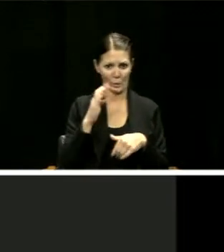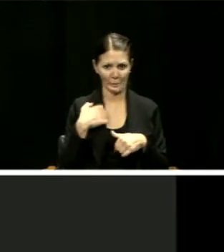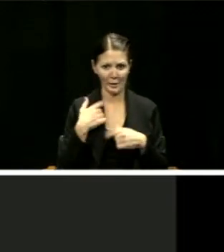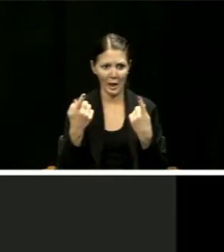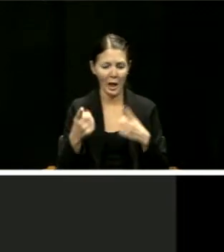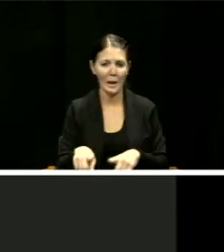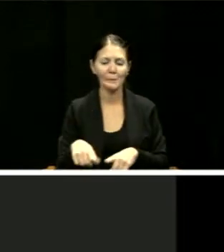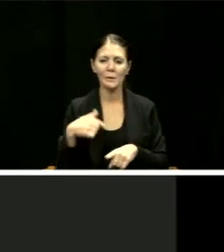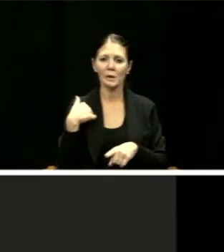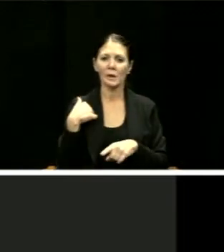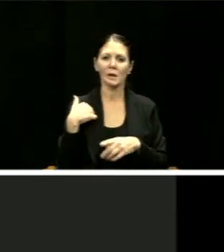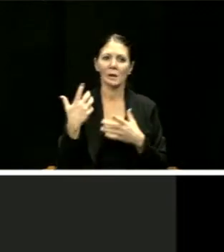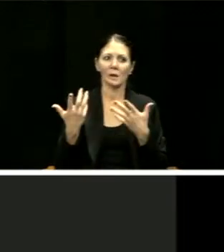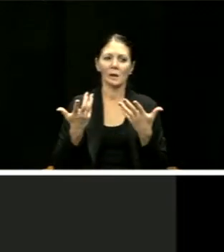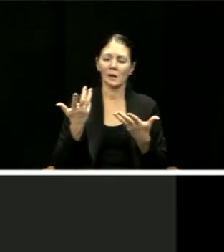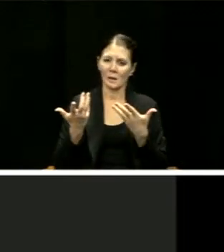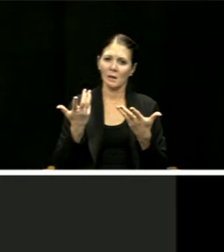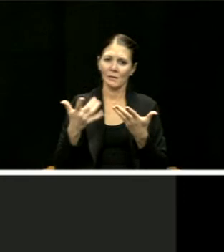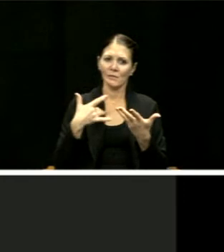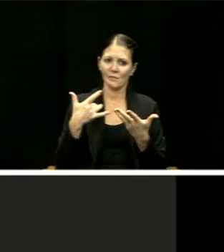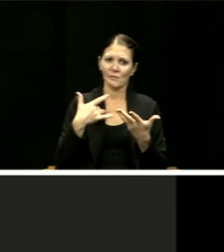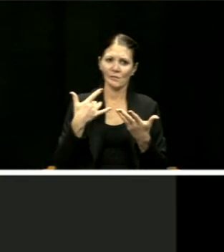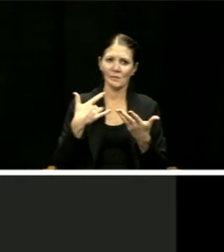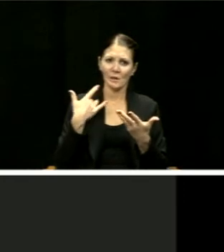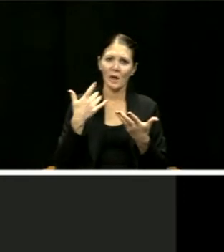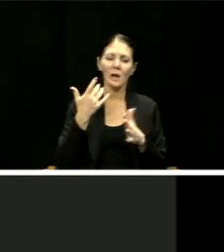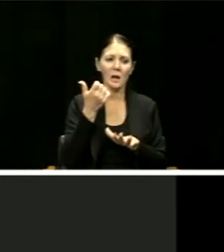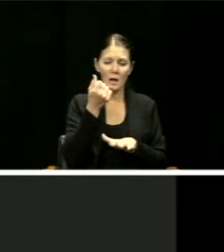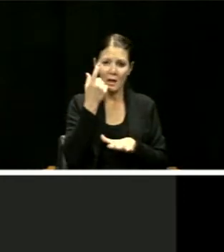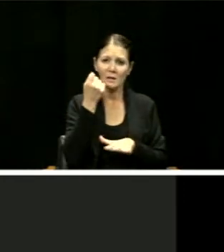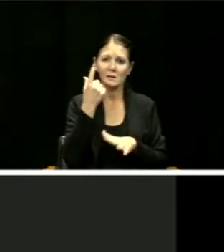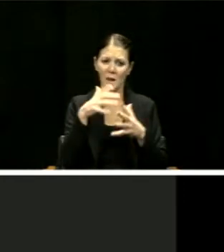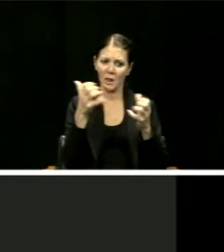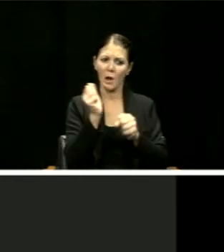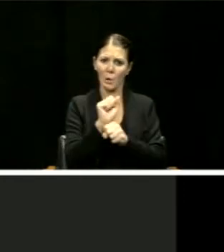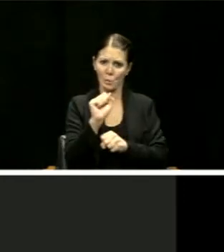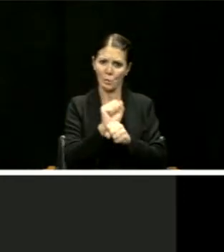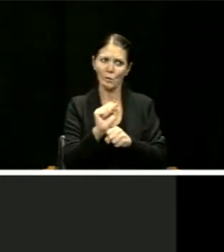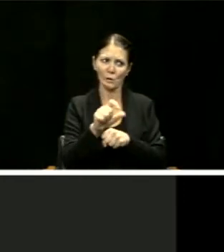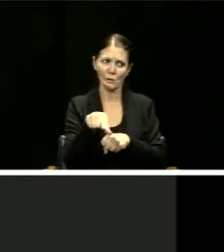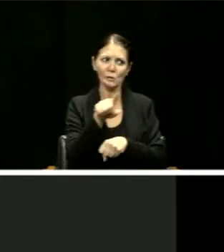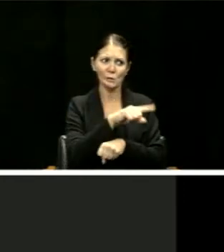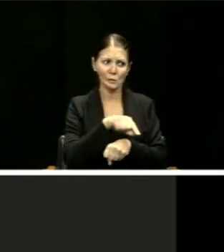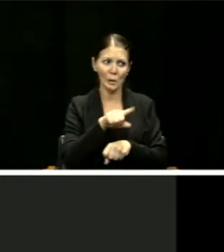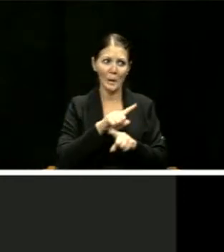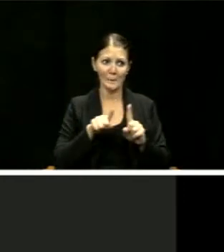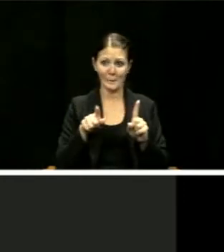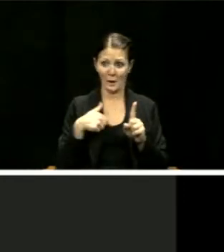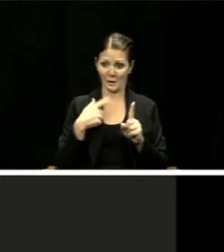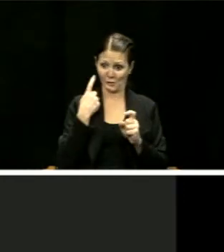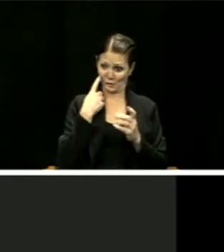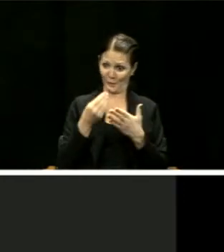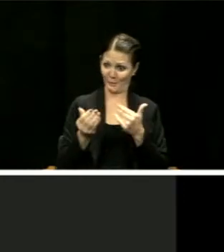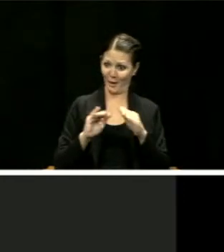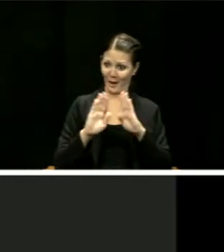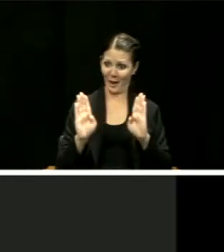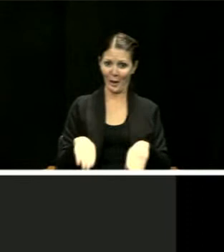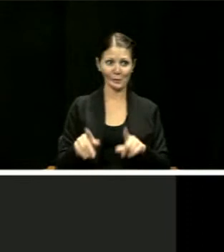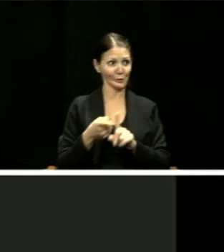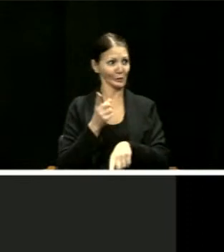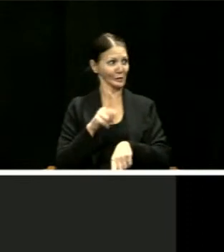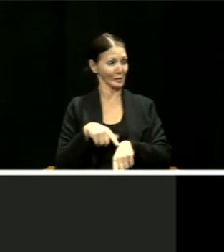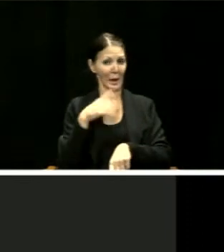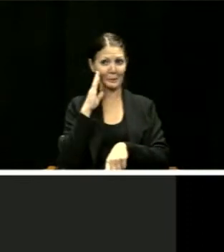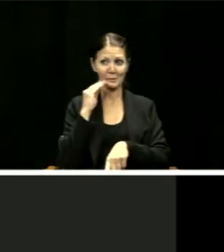again? So it's I understand the work that's being done, but as a new homeowner, our first time